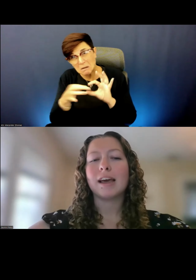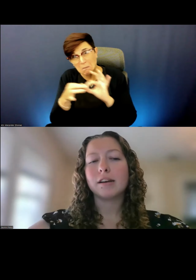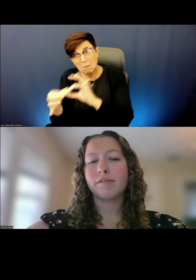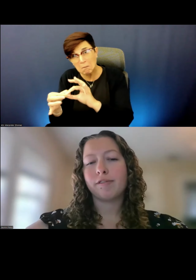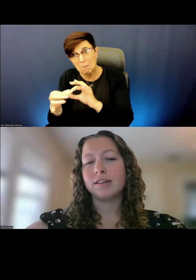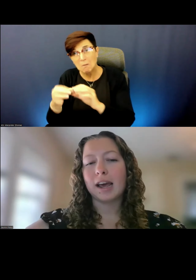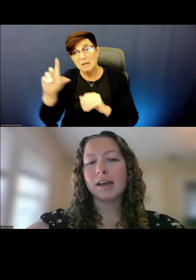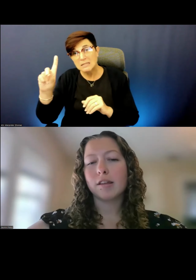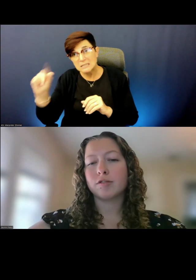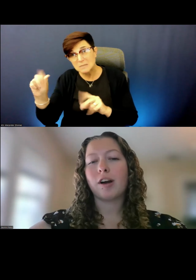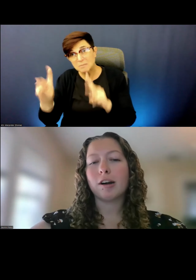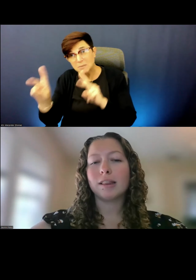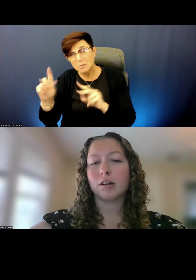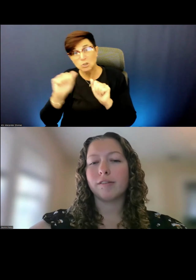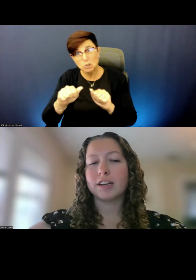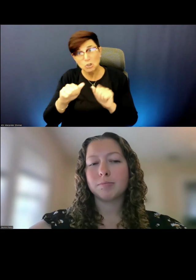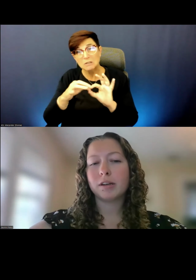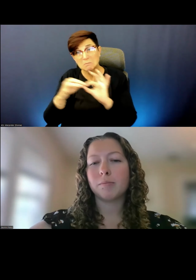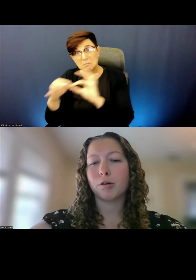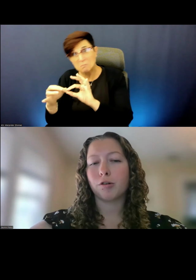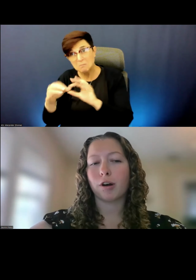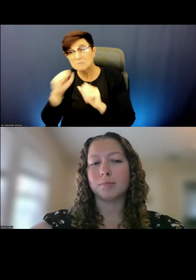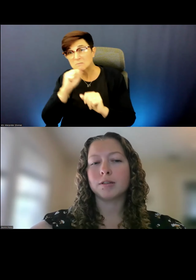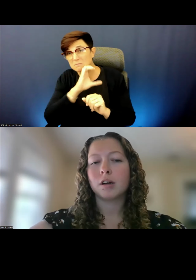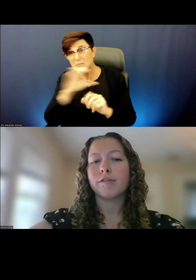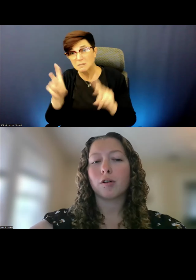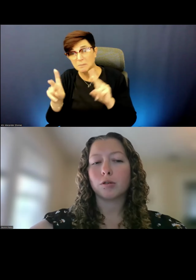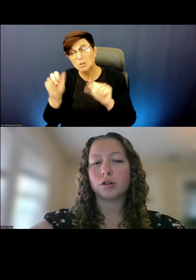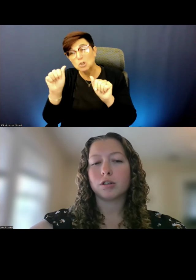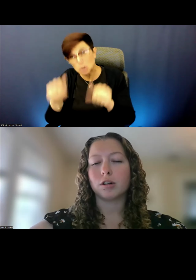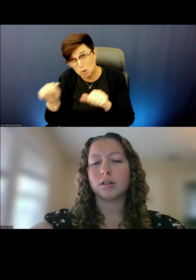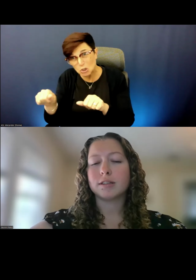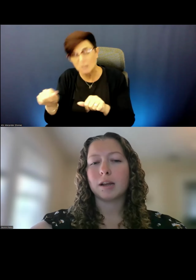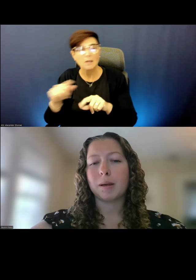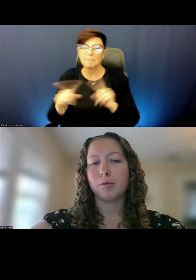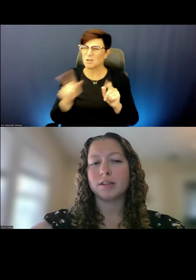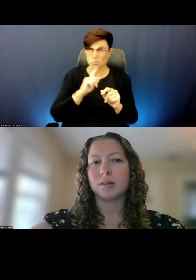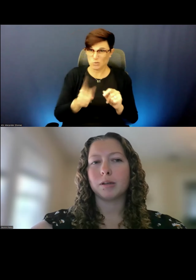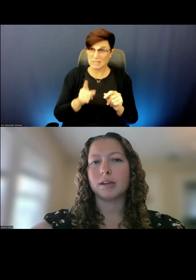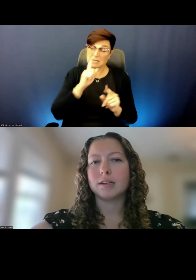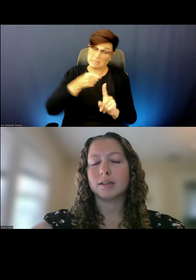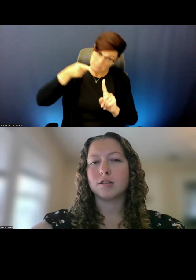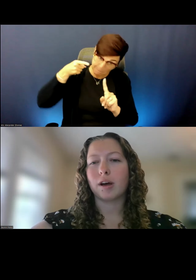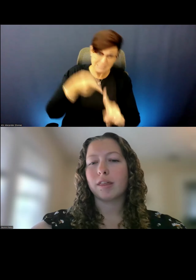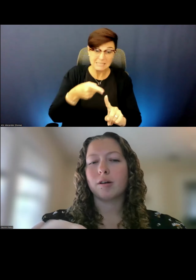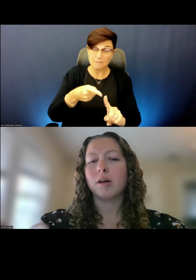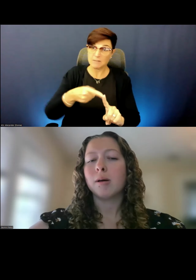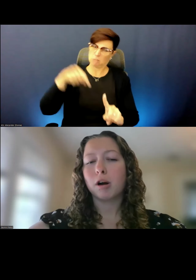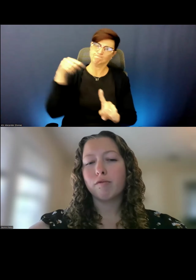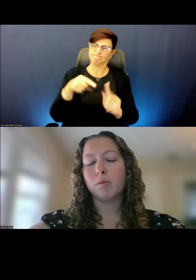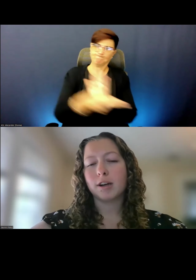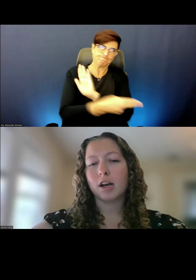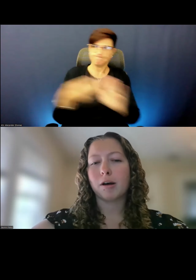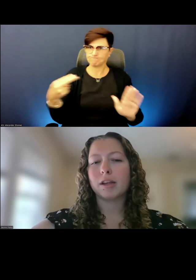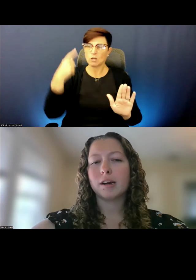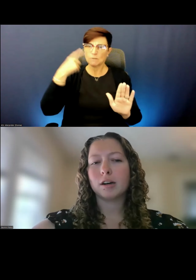at the end of the day, there's very little investment in programs for older adults and people with disabilities. And so I think part